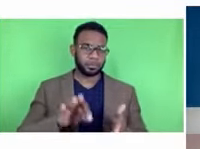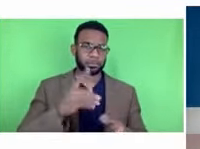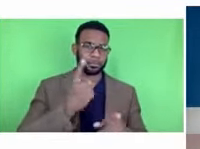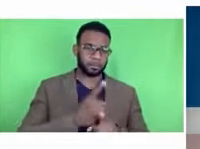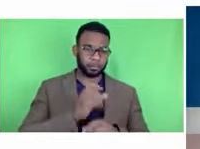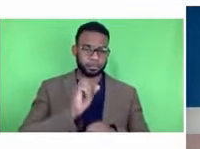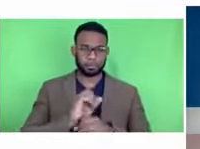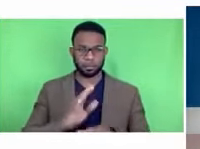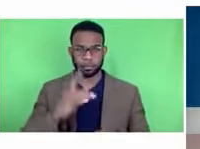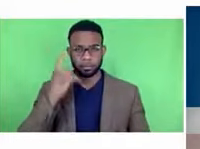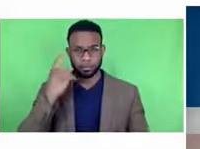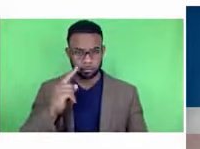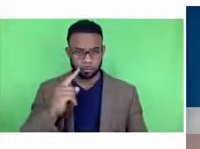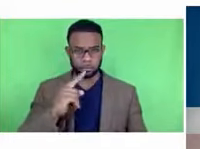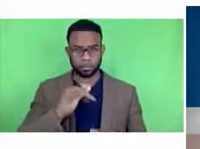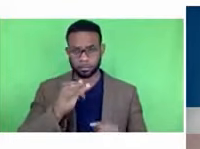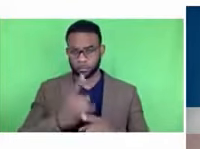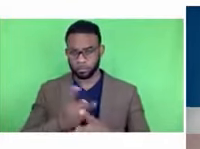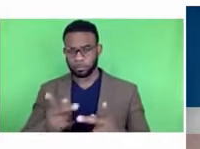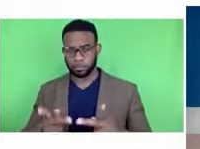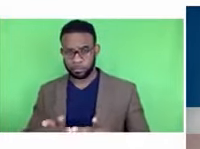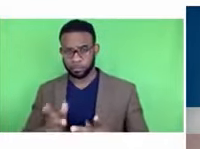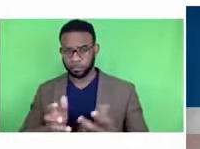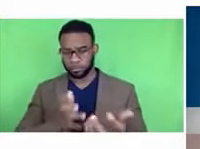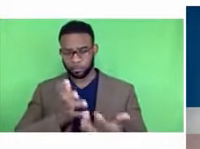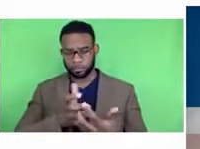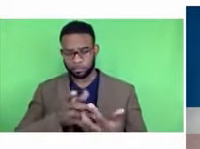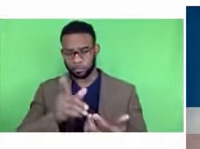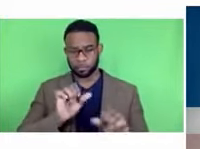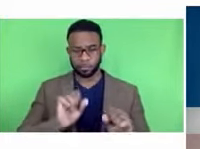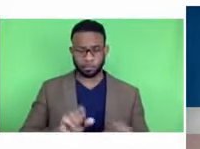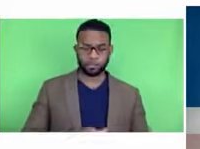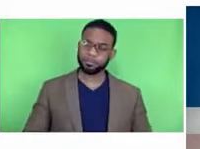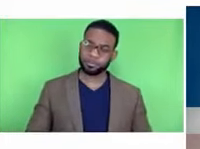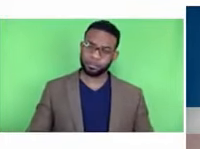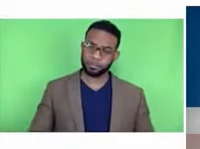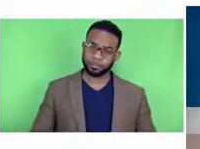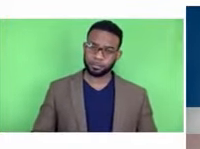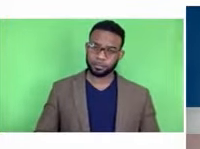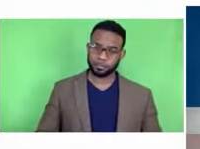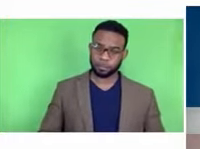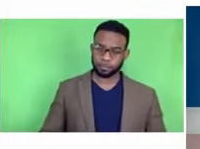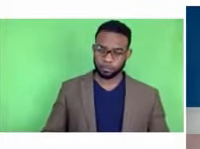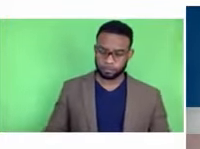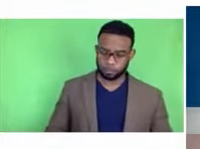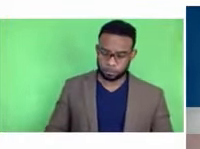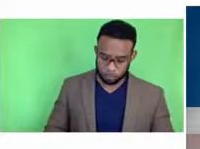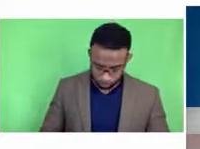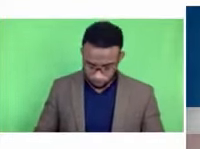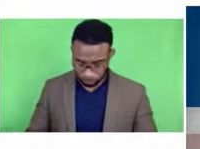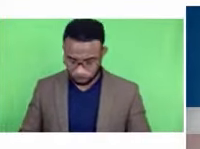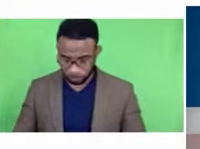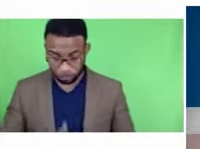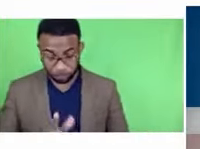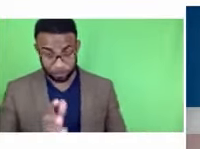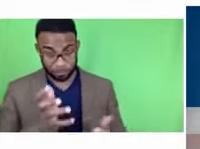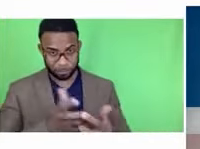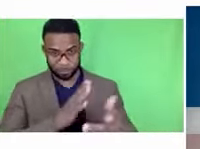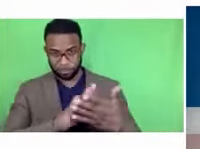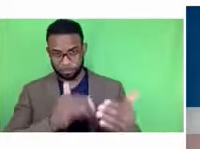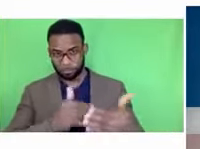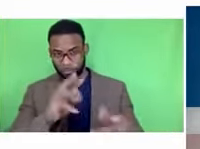employer for the and the right position that fits you and your abilities. Excellent. And that lines up quite nicely with what